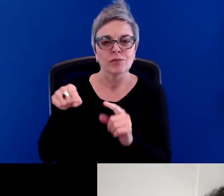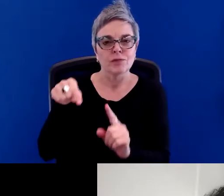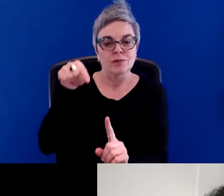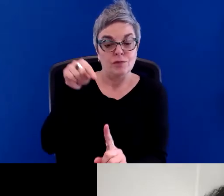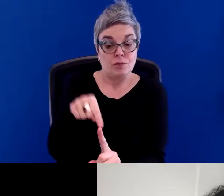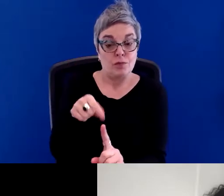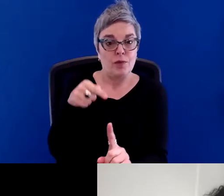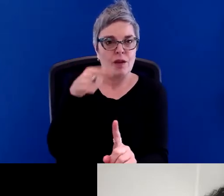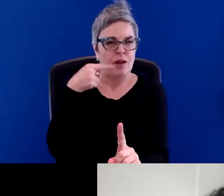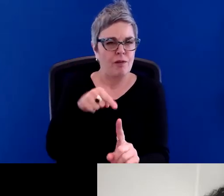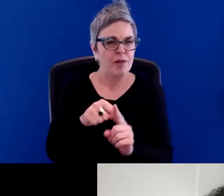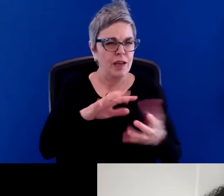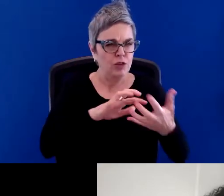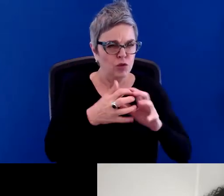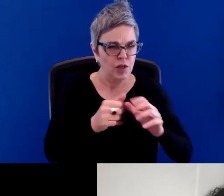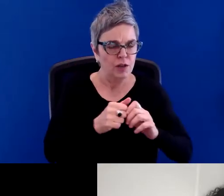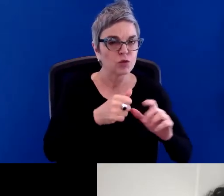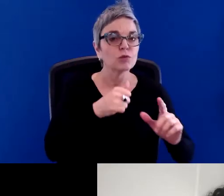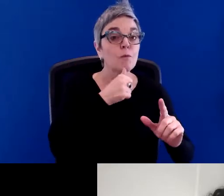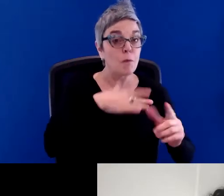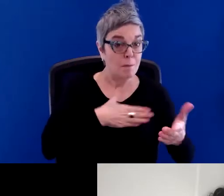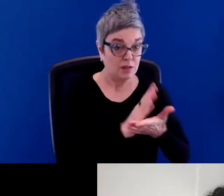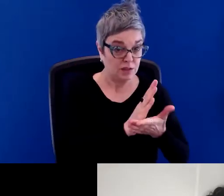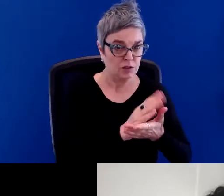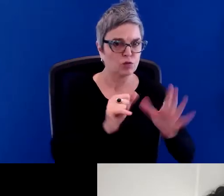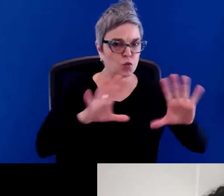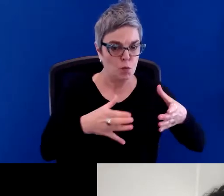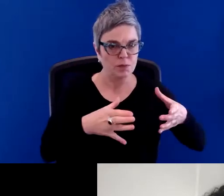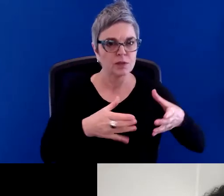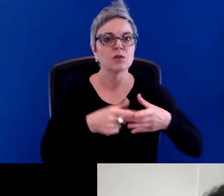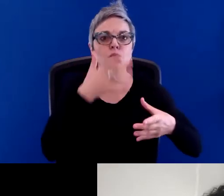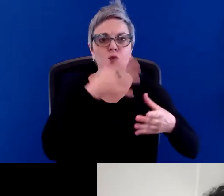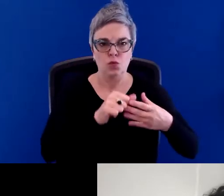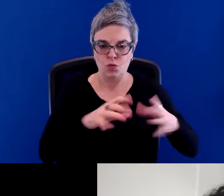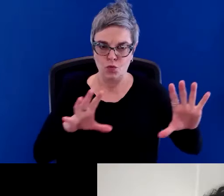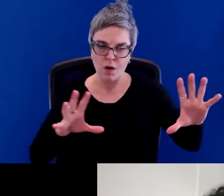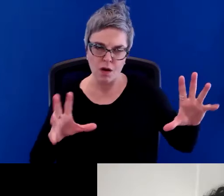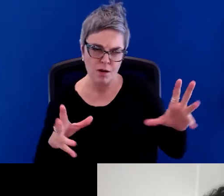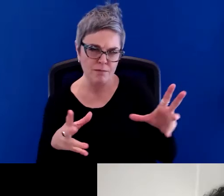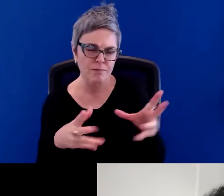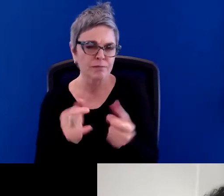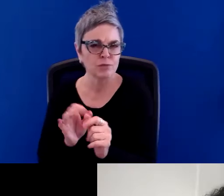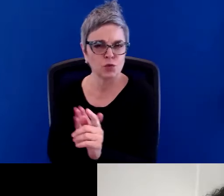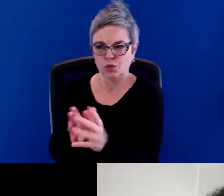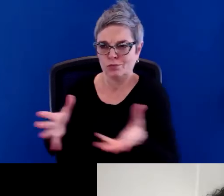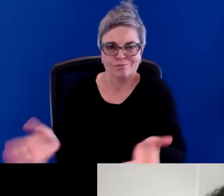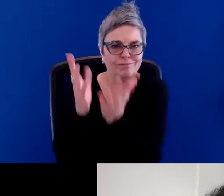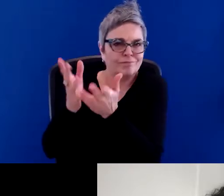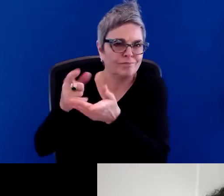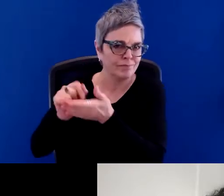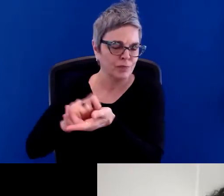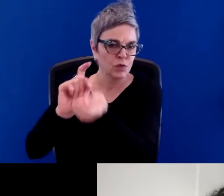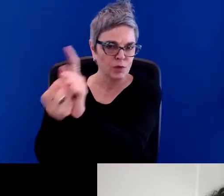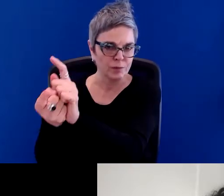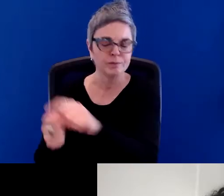feminist coalition building to inspire change. Now, when Sarah and I are utilizing and engaging